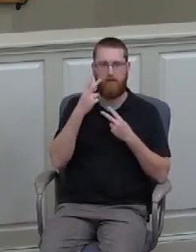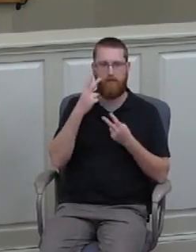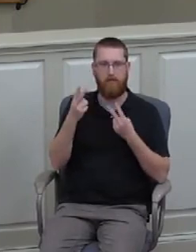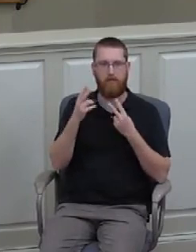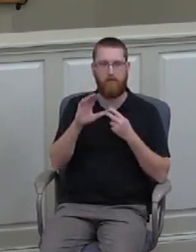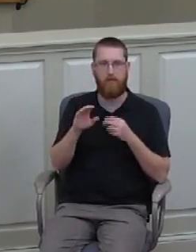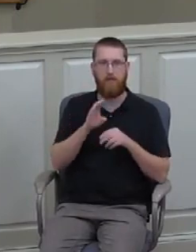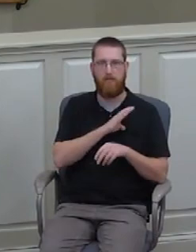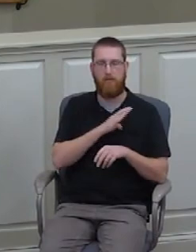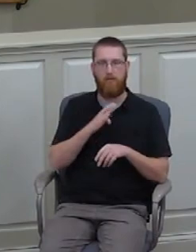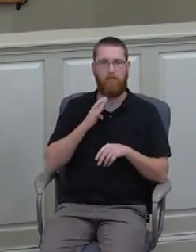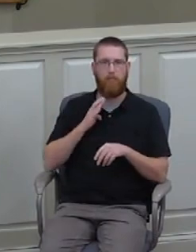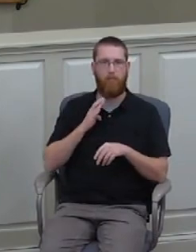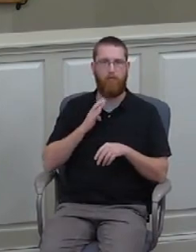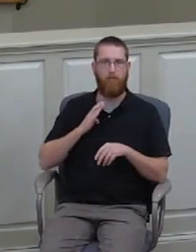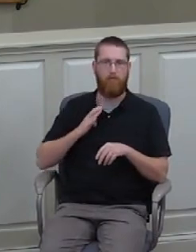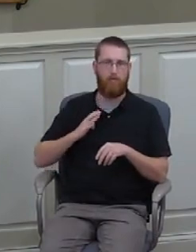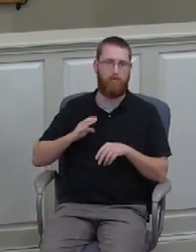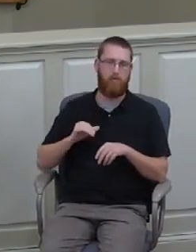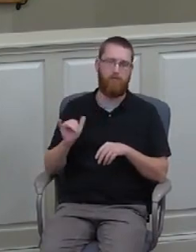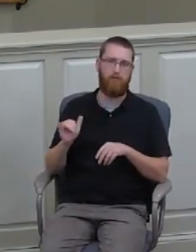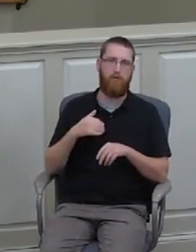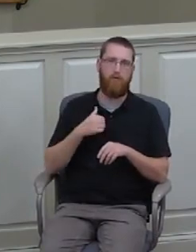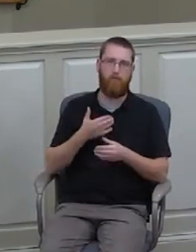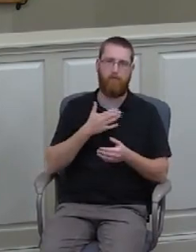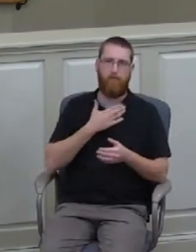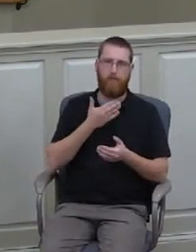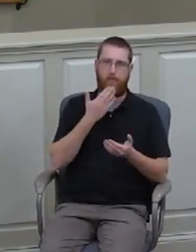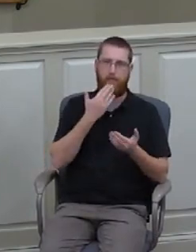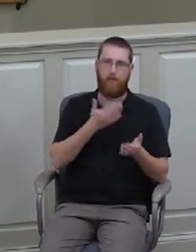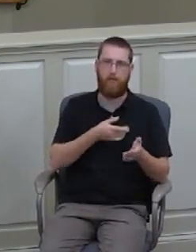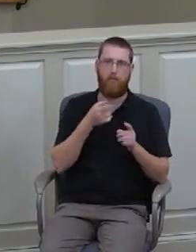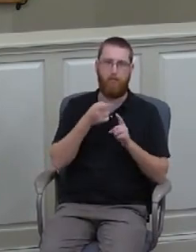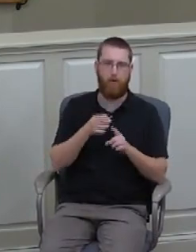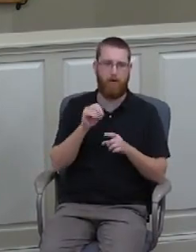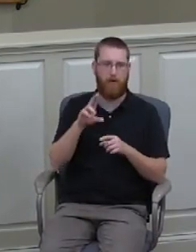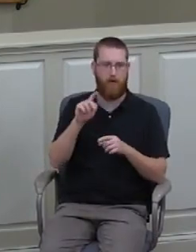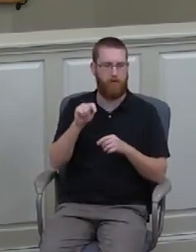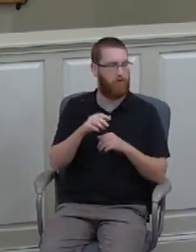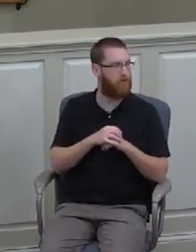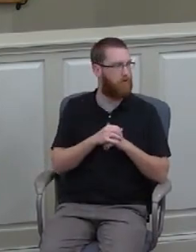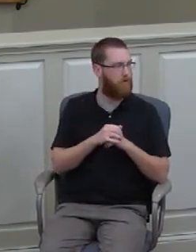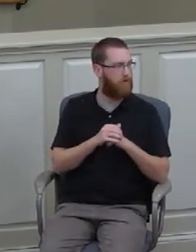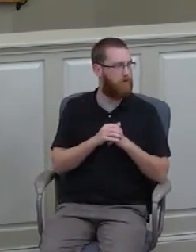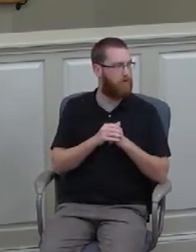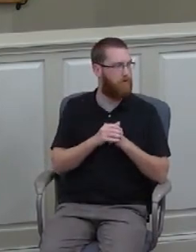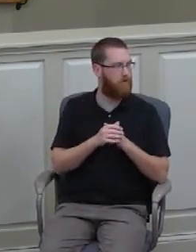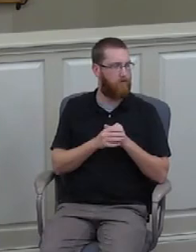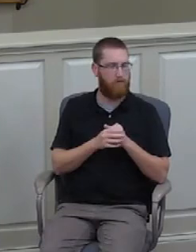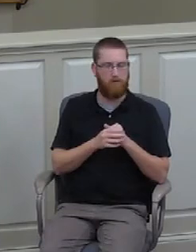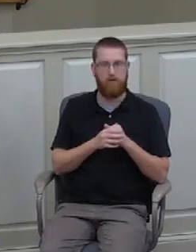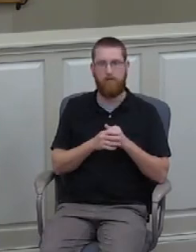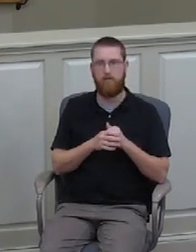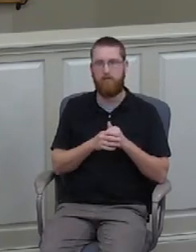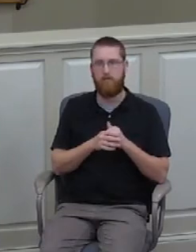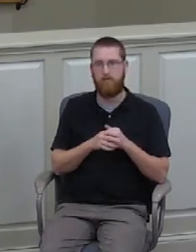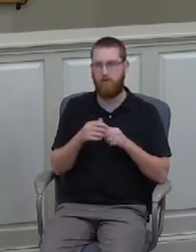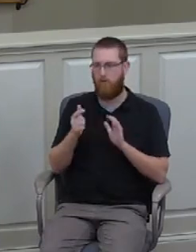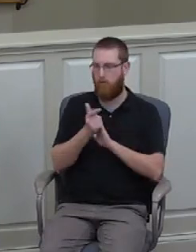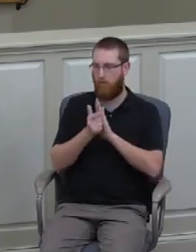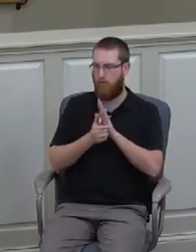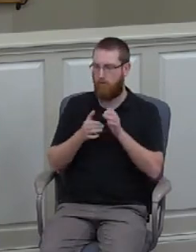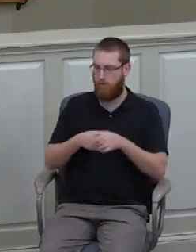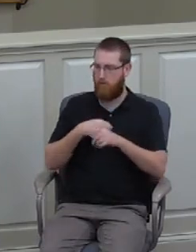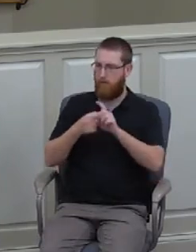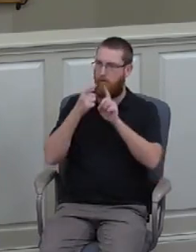his board. And so I'm glad that you pointed that out, that programming of the parks. The goal is to program